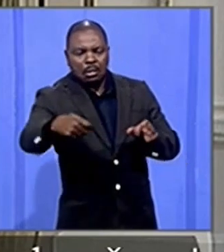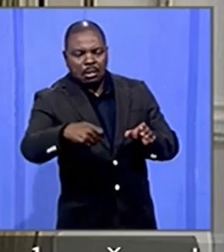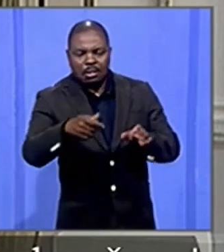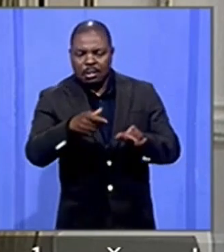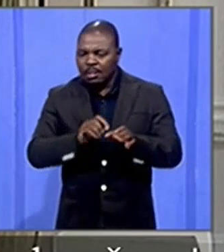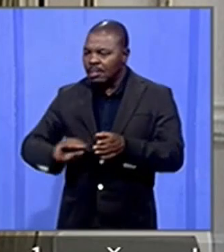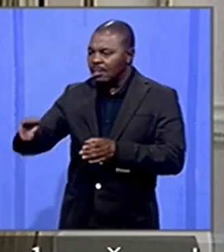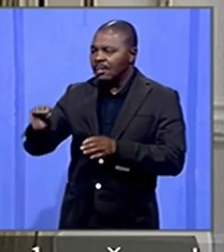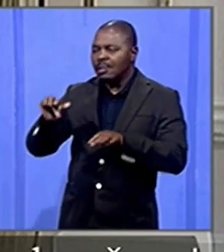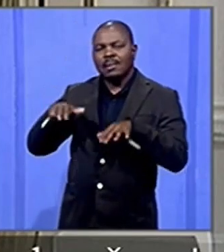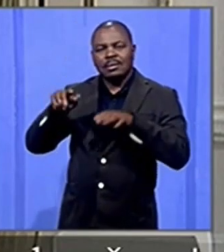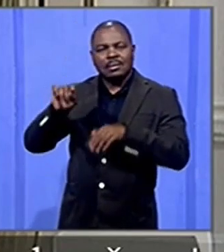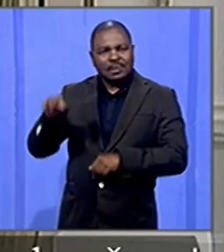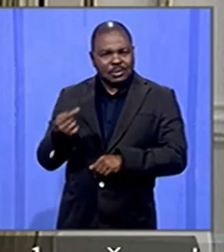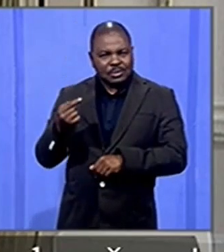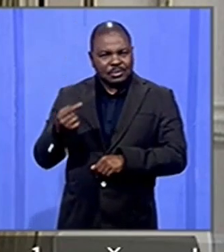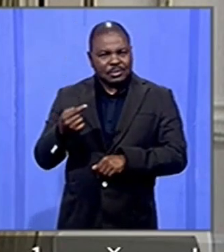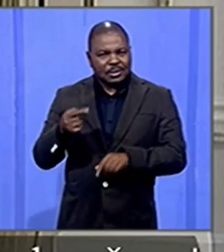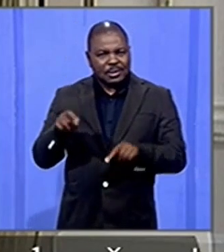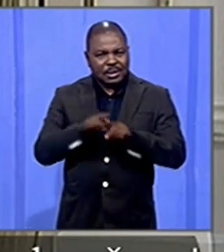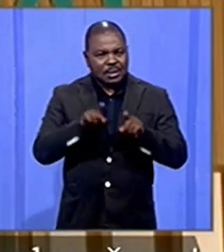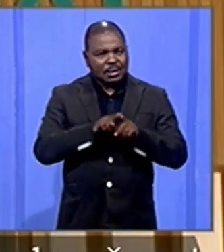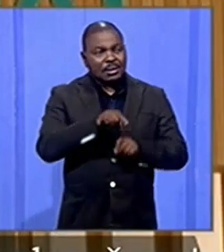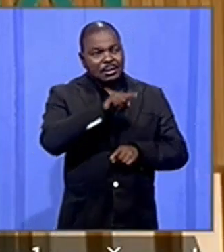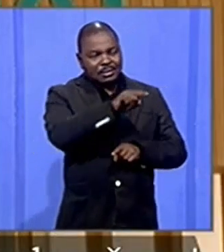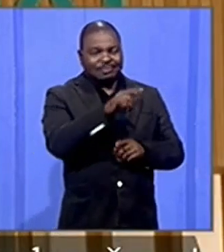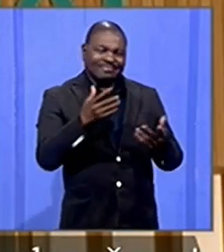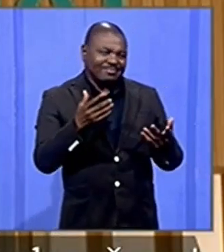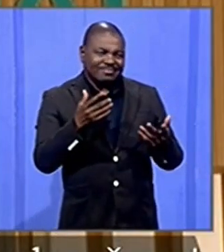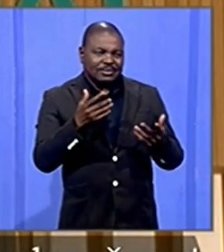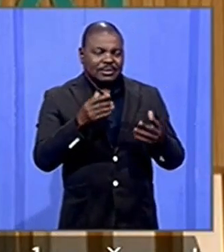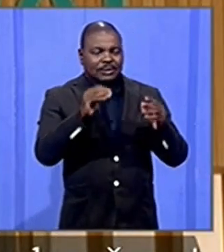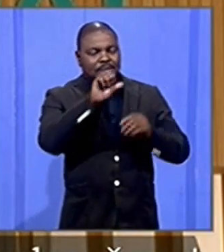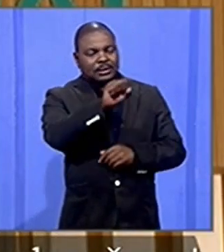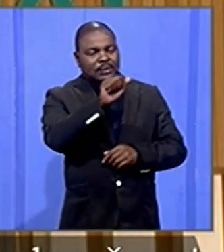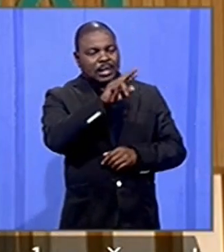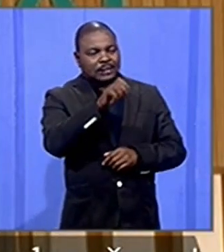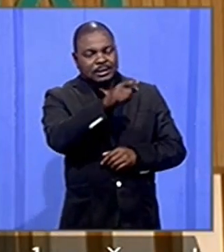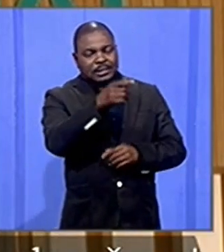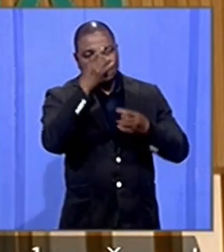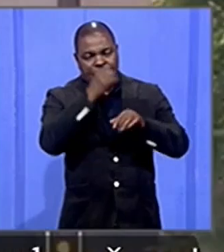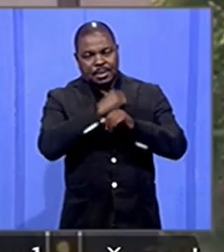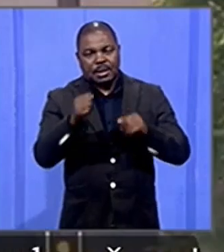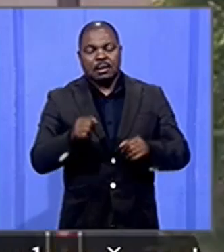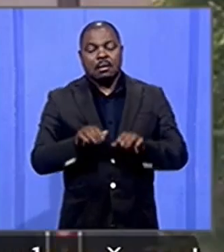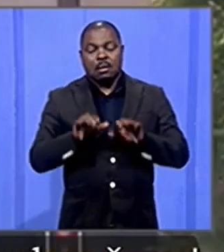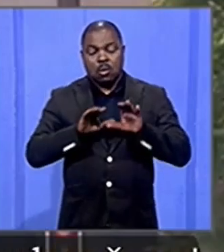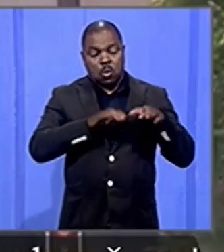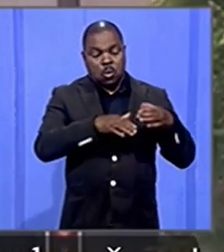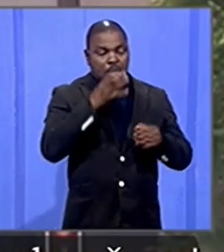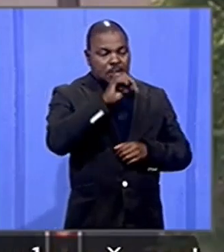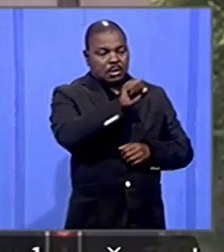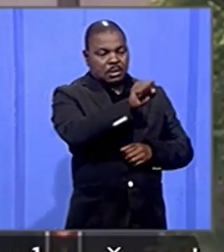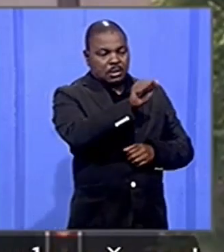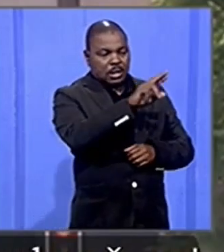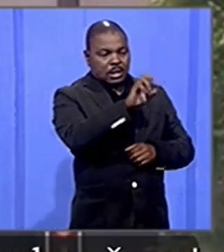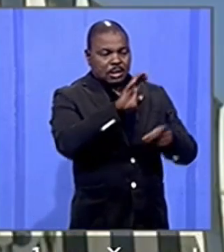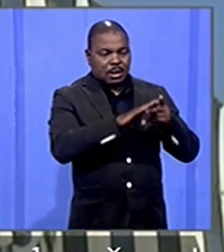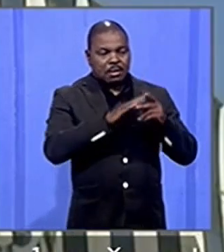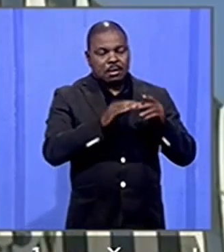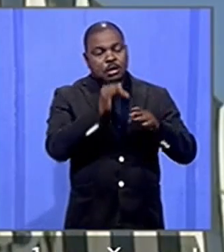the calculator that SARS has put up on its website. Mokgatlo o re SARS le dikhamphani tša di-insurance ke tšona di yang go holega kudu go